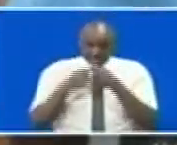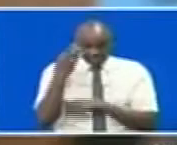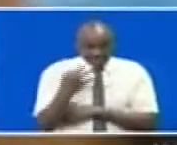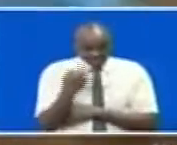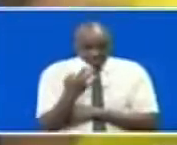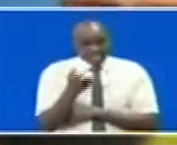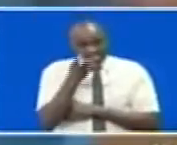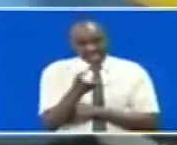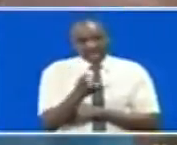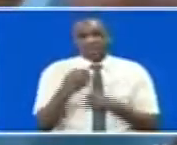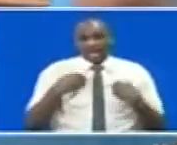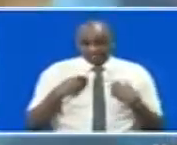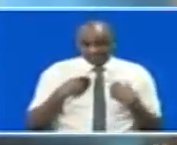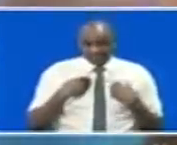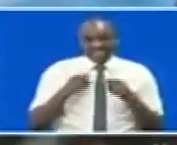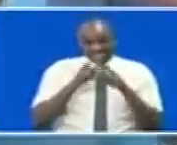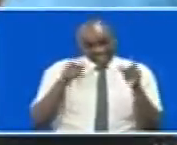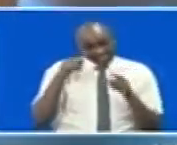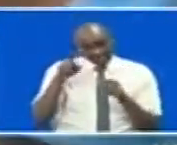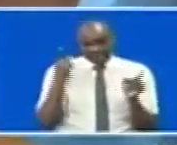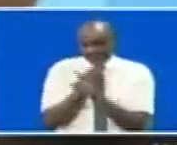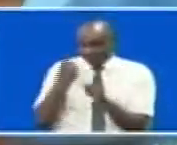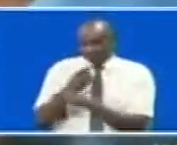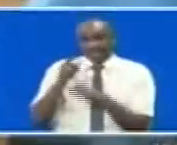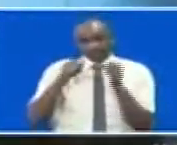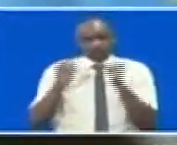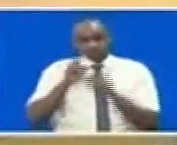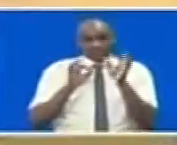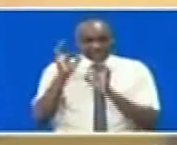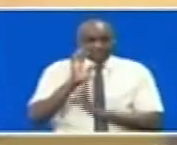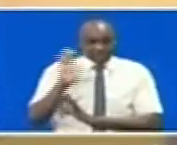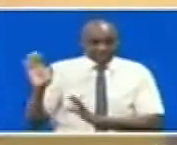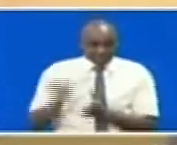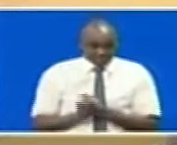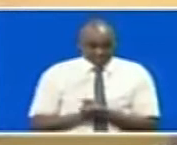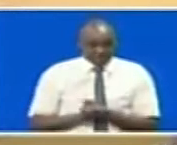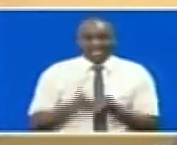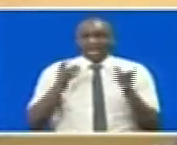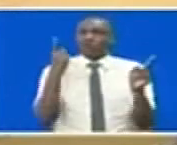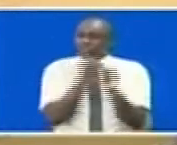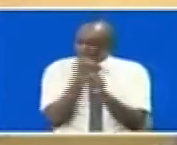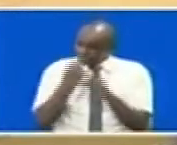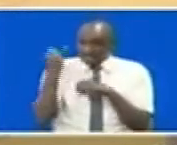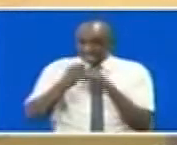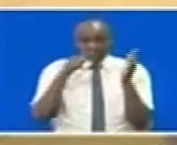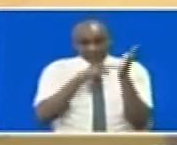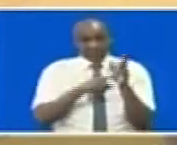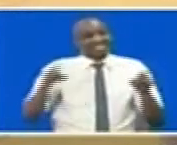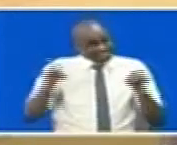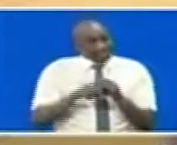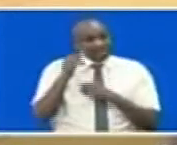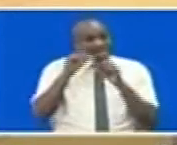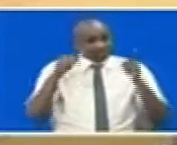and language difference will be key to different countries' tactics. Now, with a lineup of different countries but speaking a common